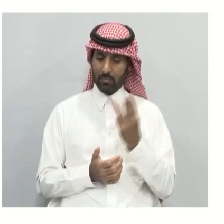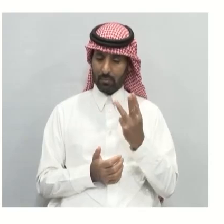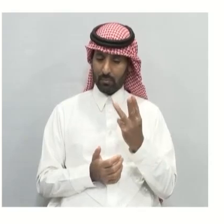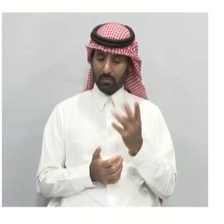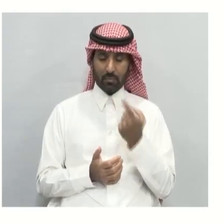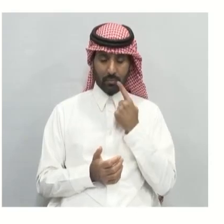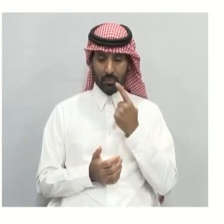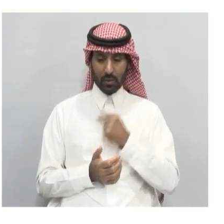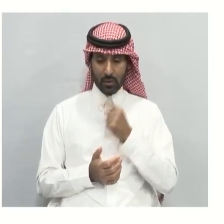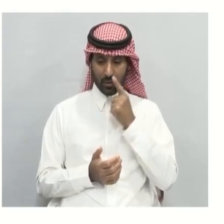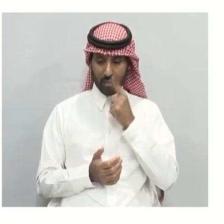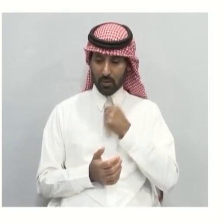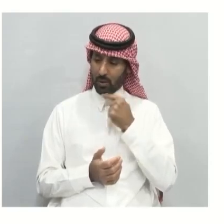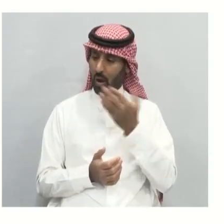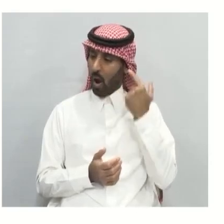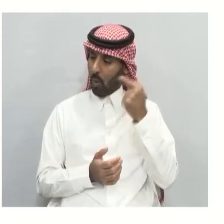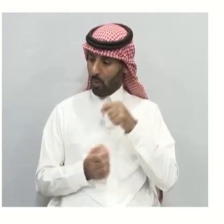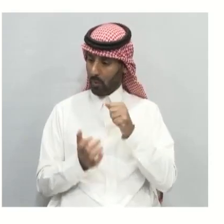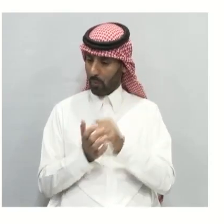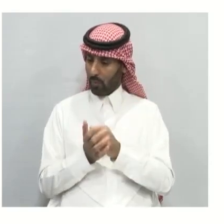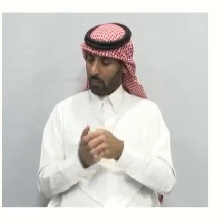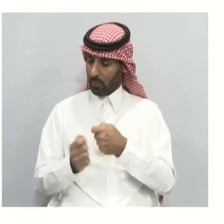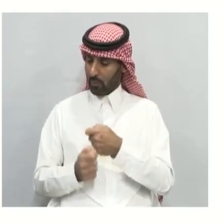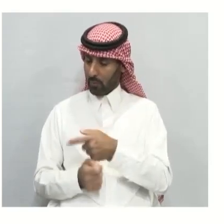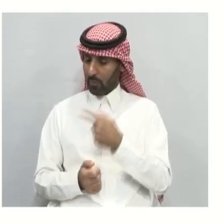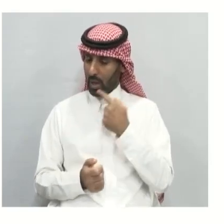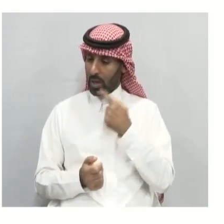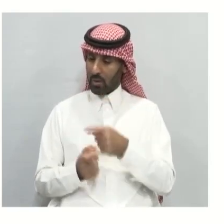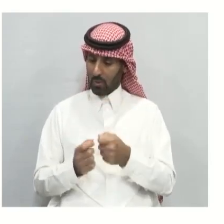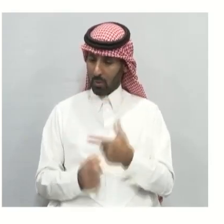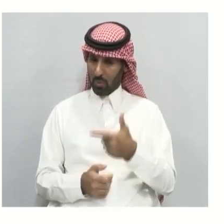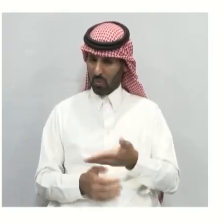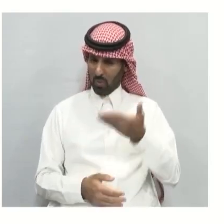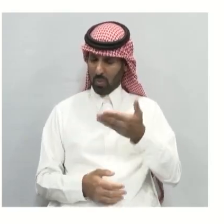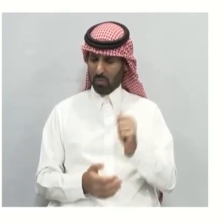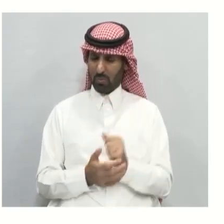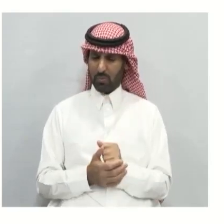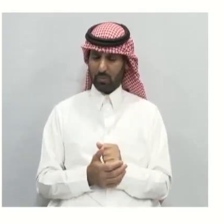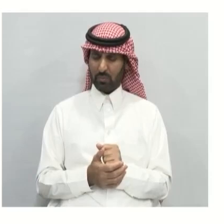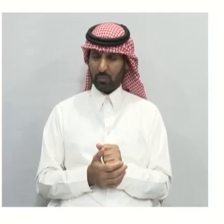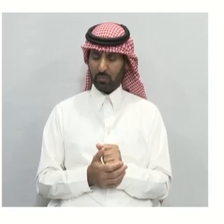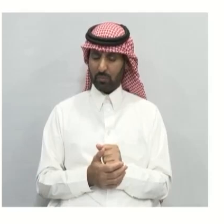3. I should have bought that thing last year, now prices have gone up.